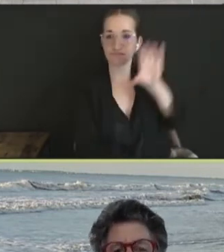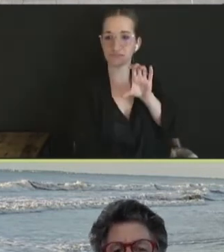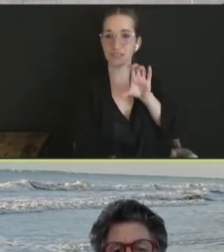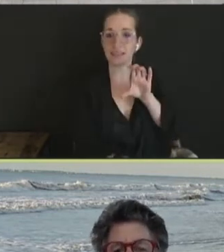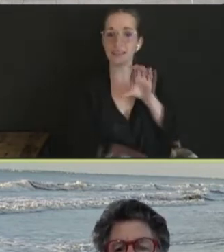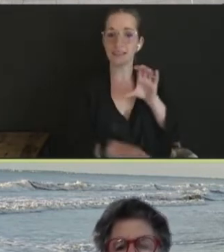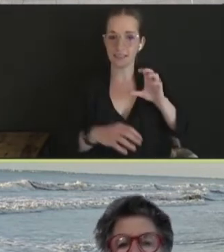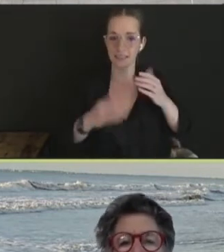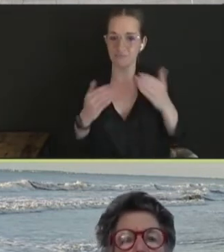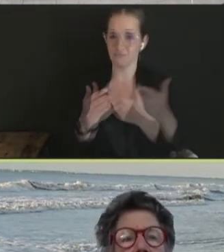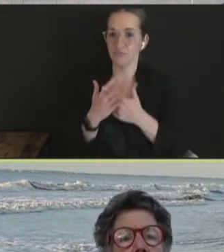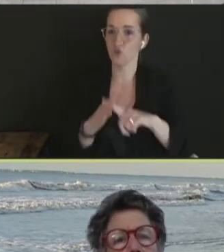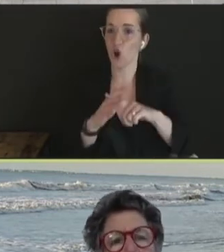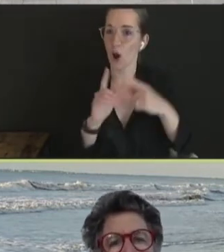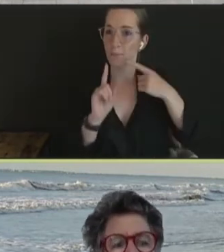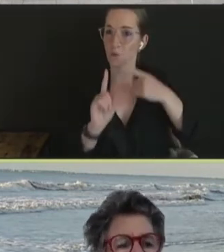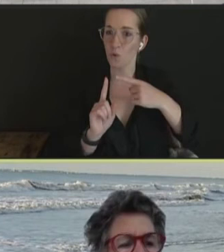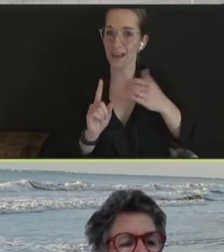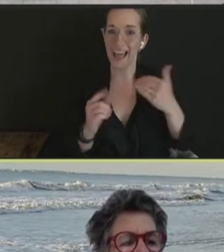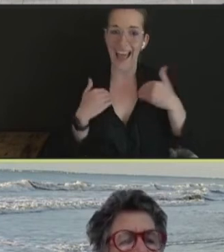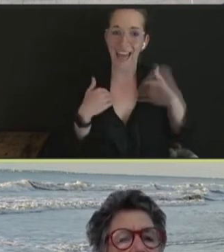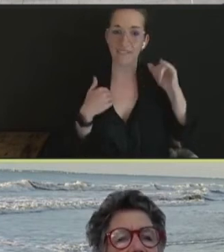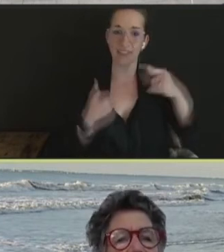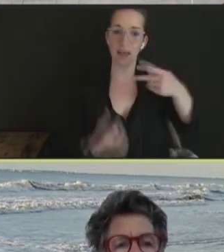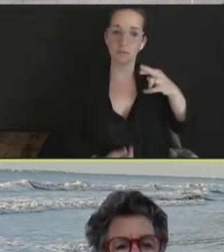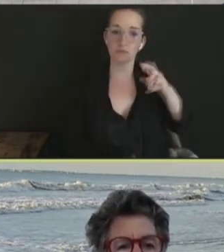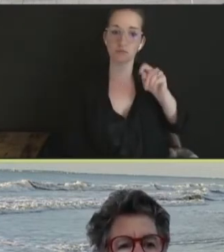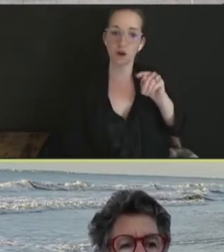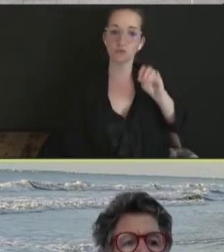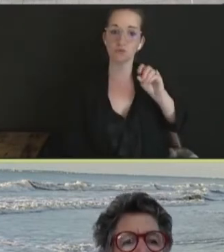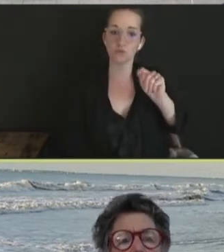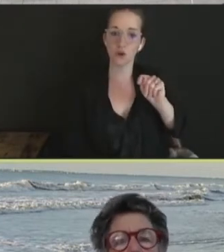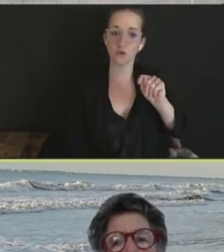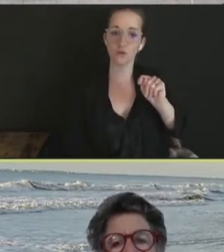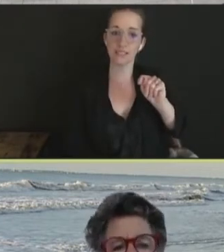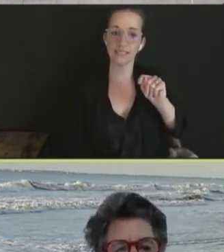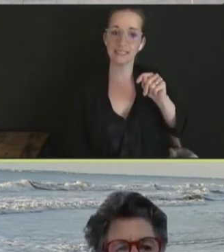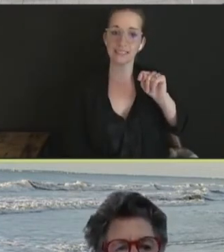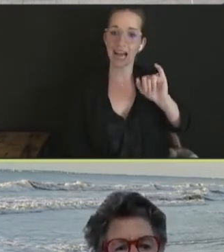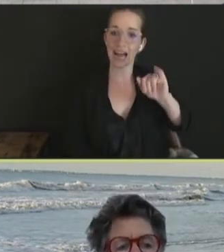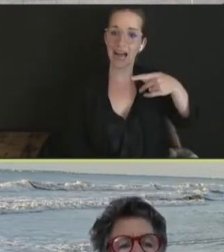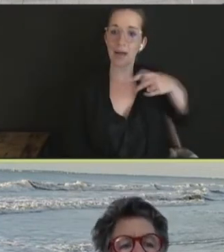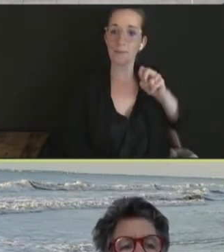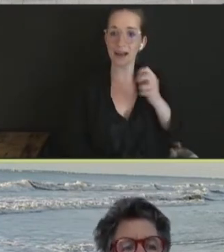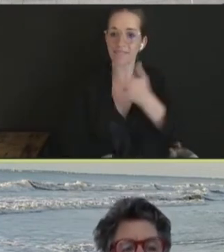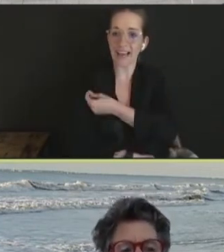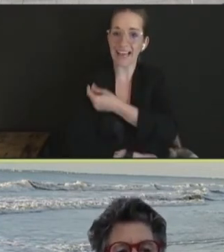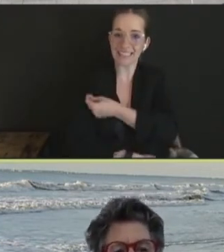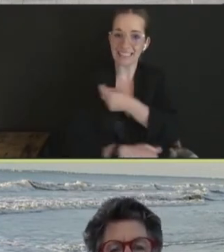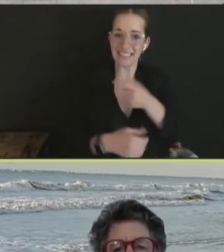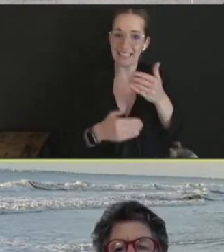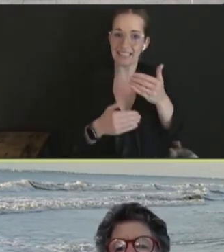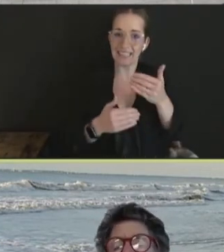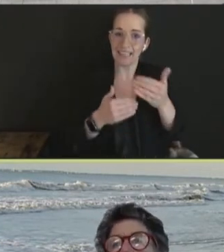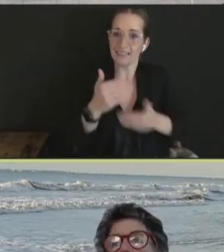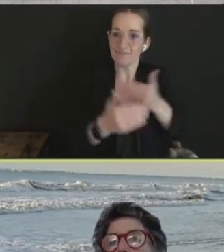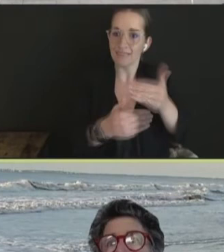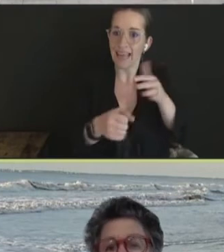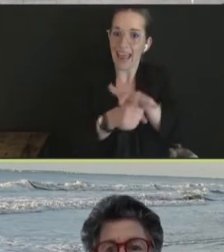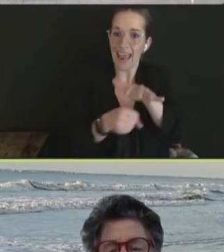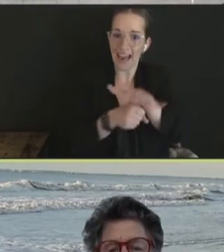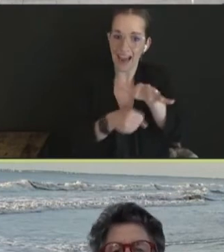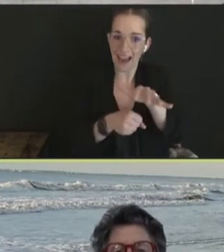more importantly, have this prototype vaccine advanced enough on a familiar platform with a platform dossier with